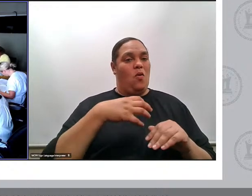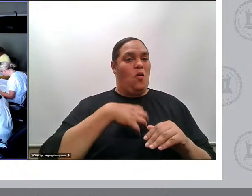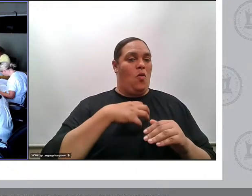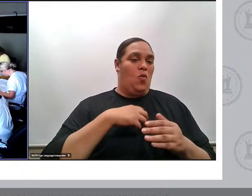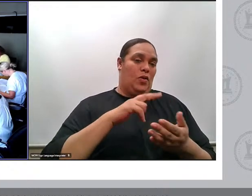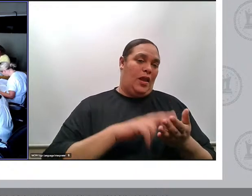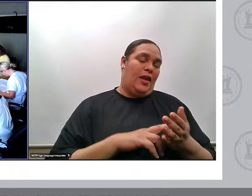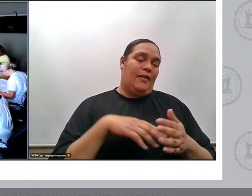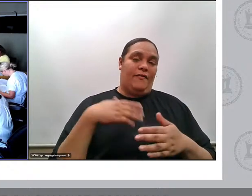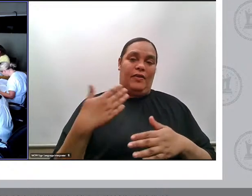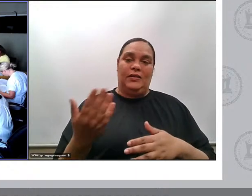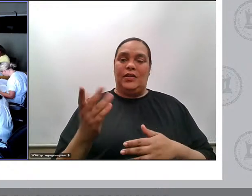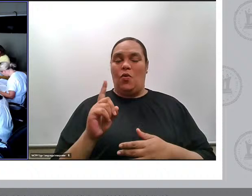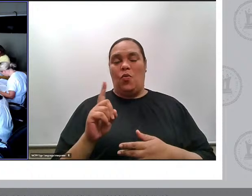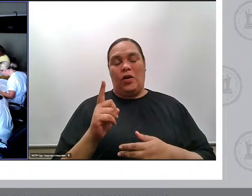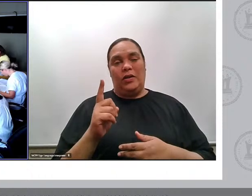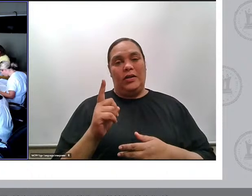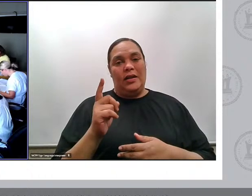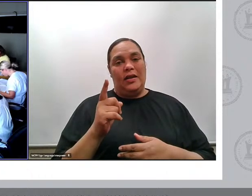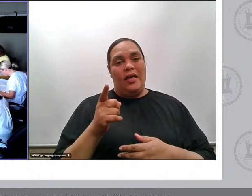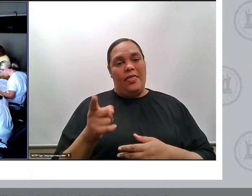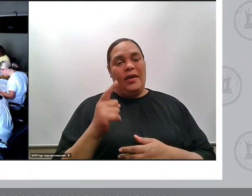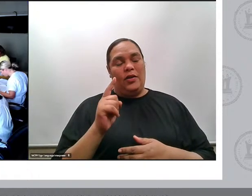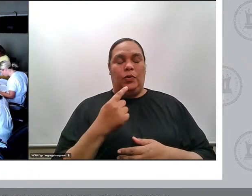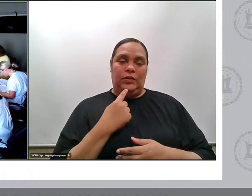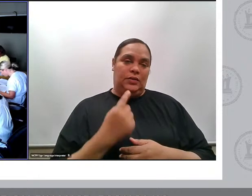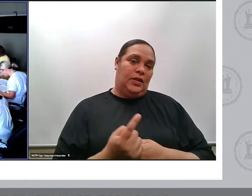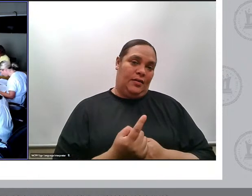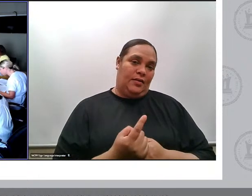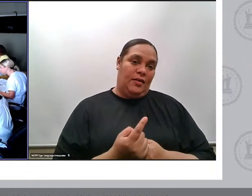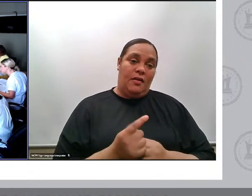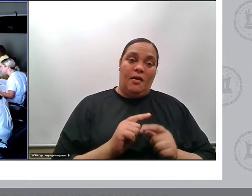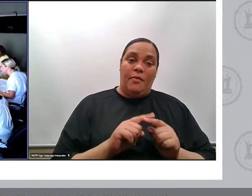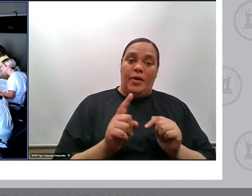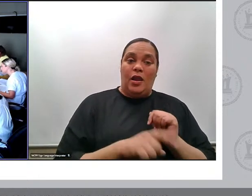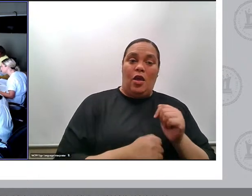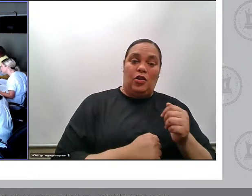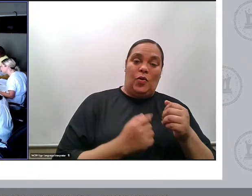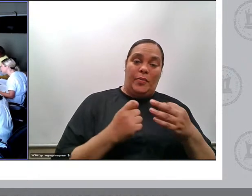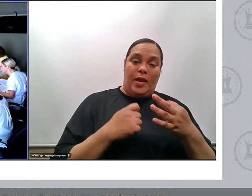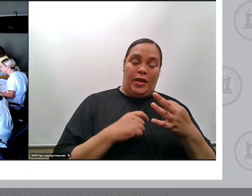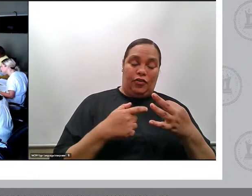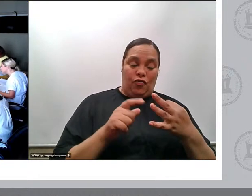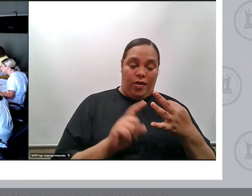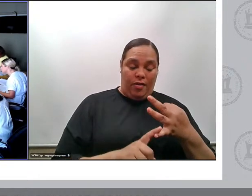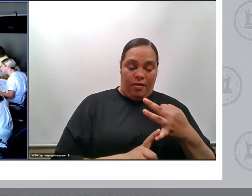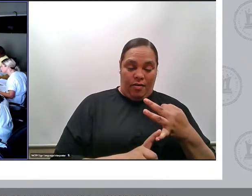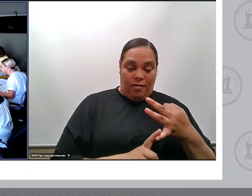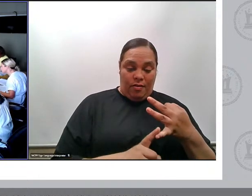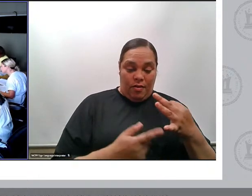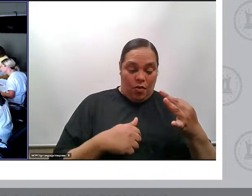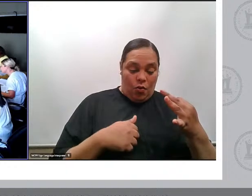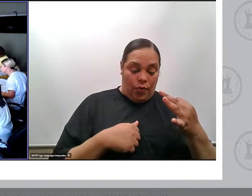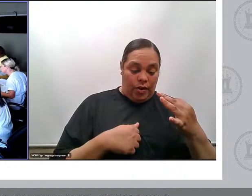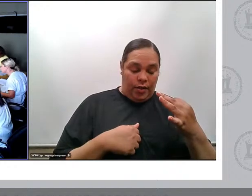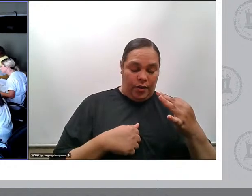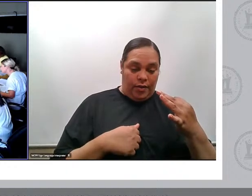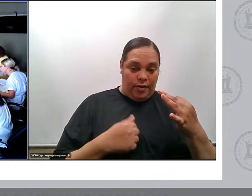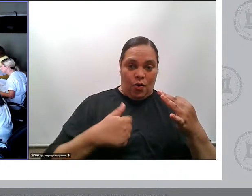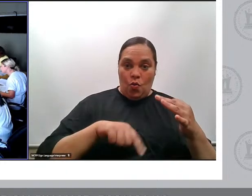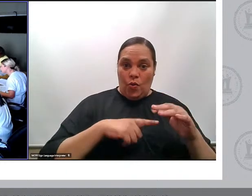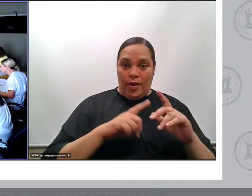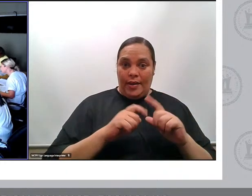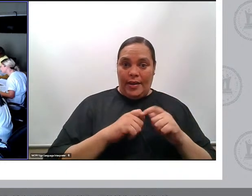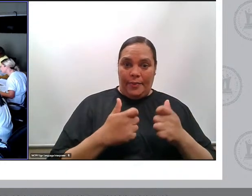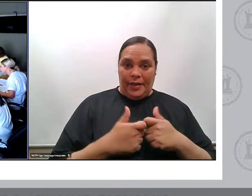act versus what King 4 would say? My last one, Chair, is that are we, as the